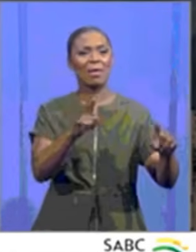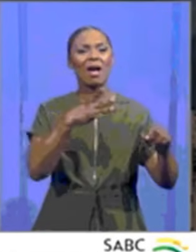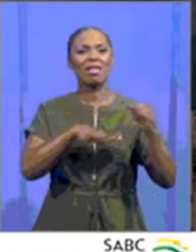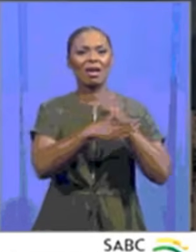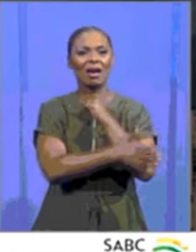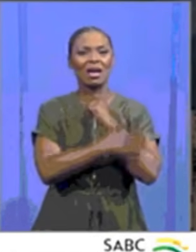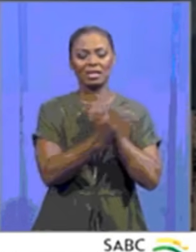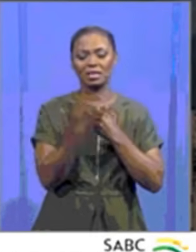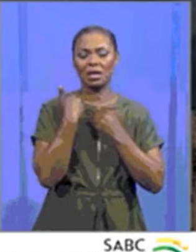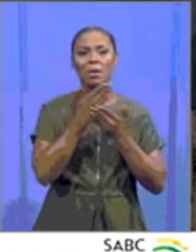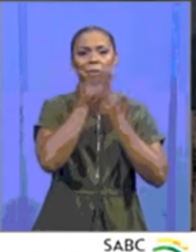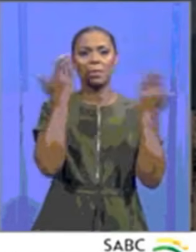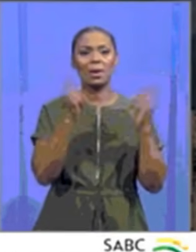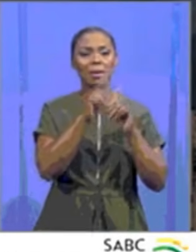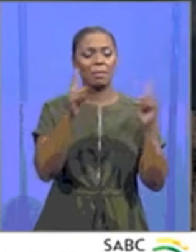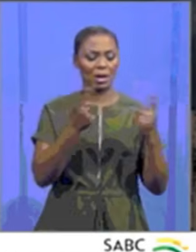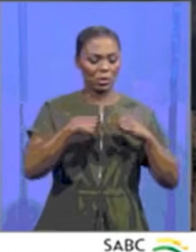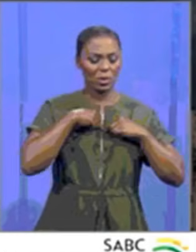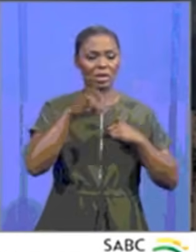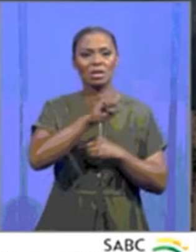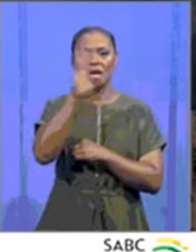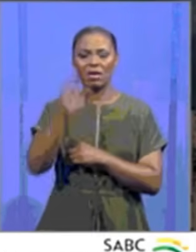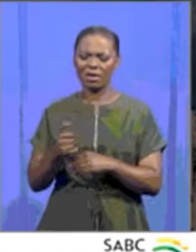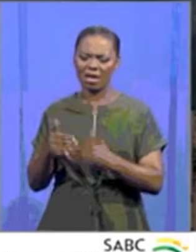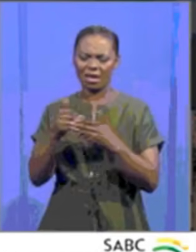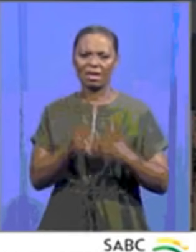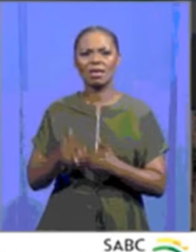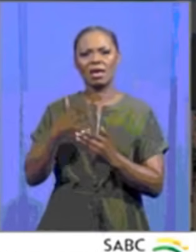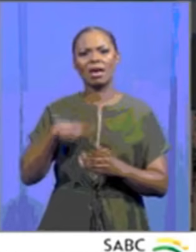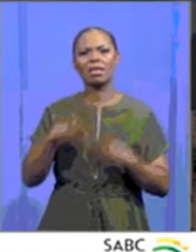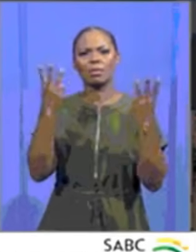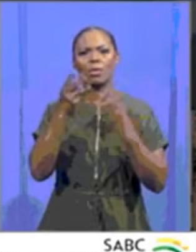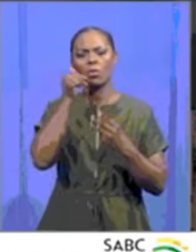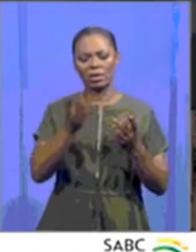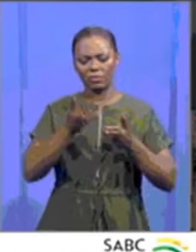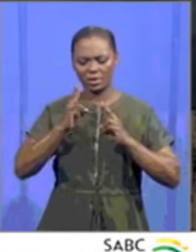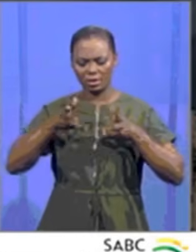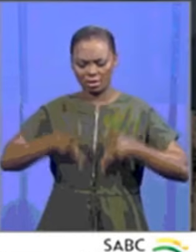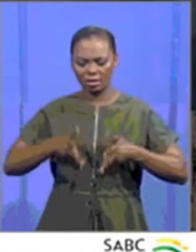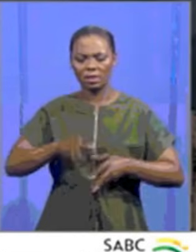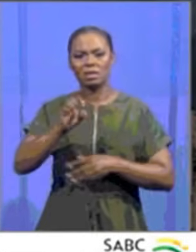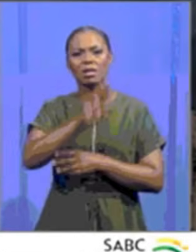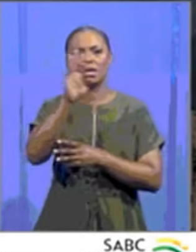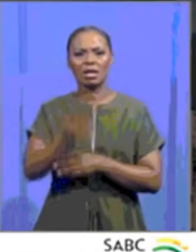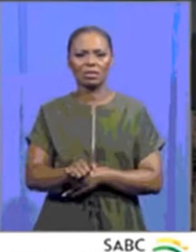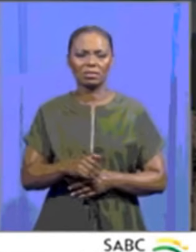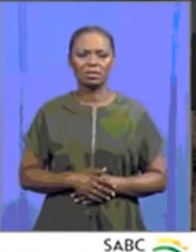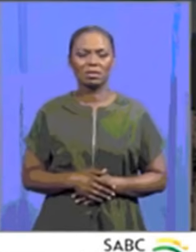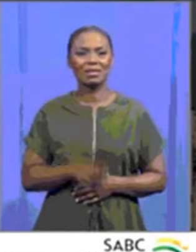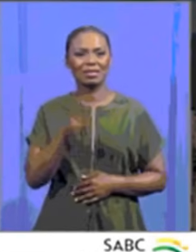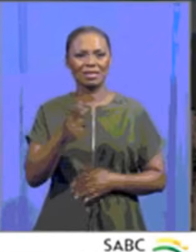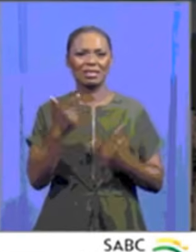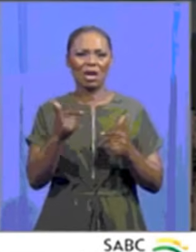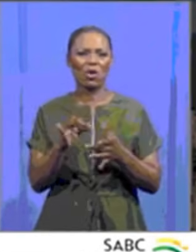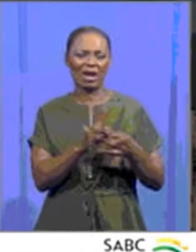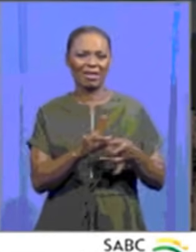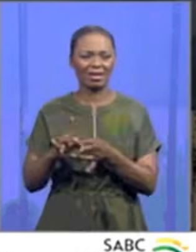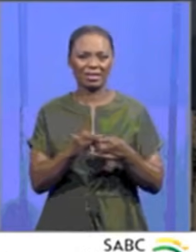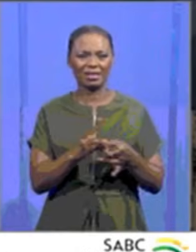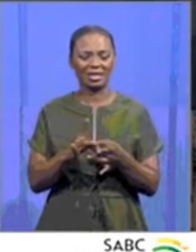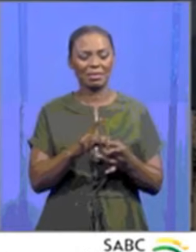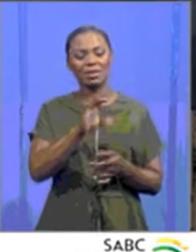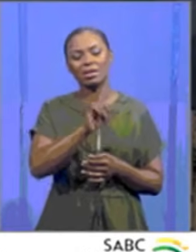rona re jwalo ka ma-Afrika Borwa re batho ba hlokomelang batho ba dinaha tse ding ha ba etetse Afrika Borwa, mme sena se ka senya maqhama pakeng tsa baahi ba Afrika Borwa